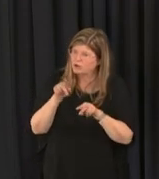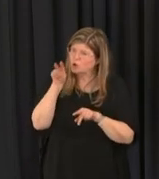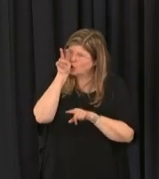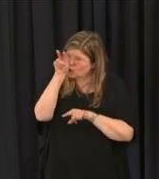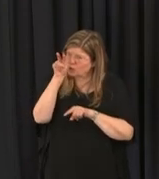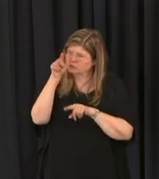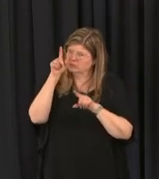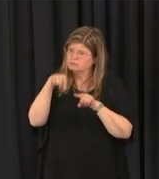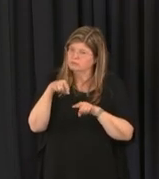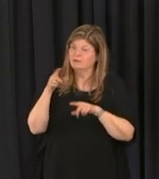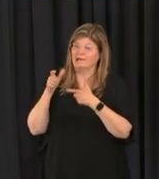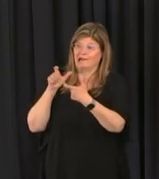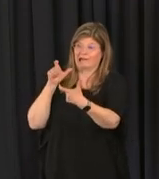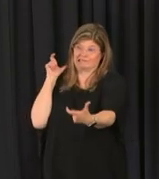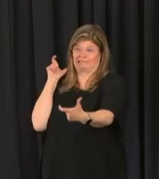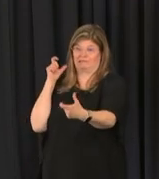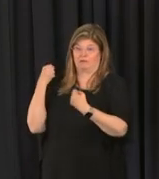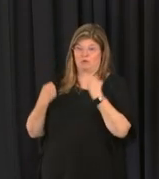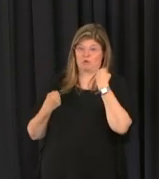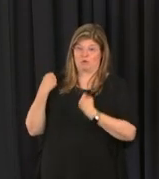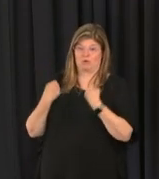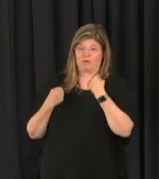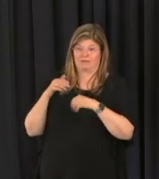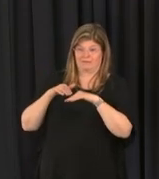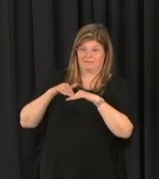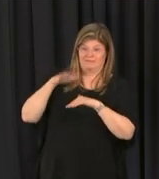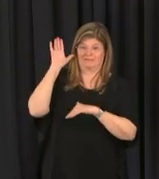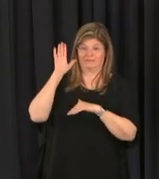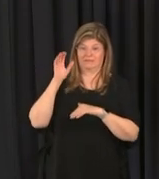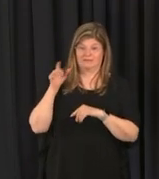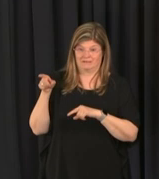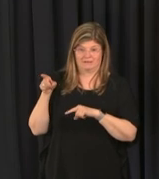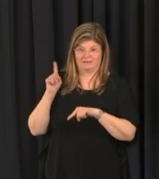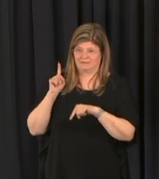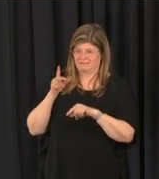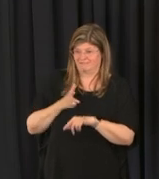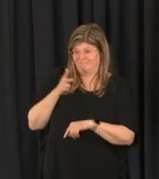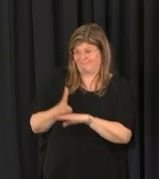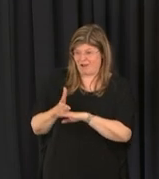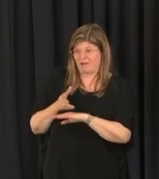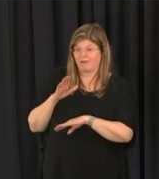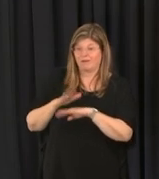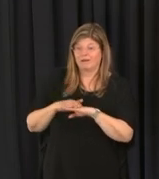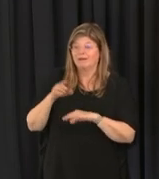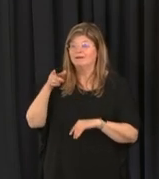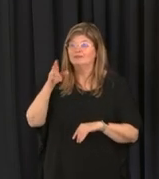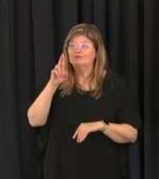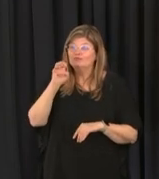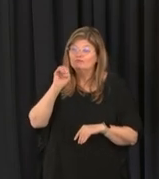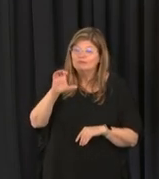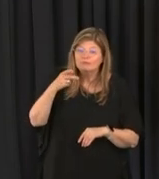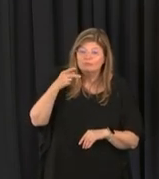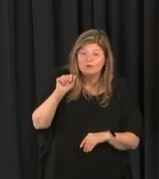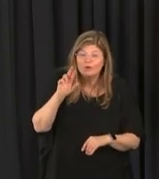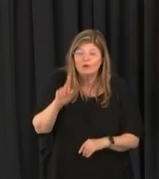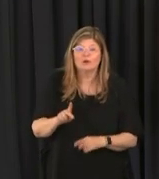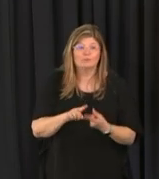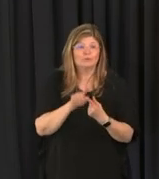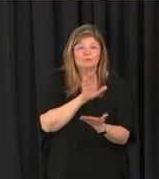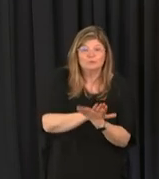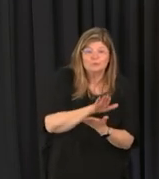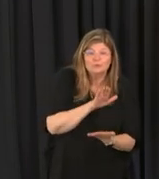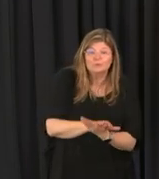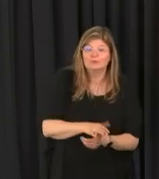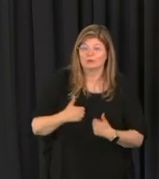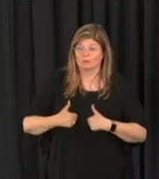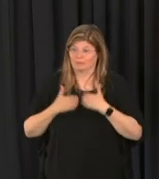park large vehicles 22 feet and over illegally parked next to recreational park, school, church, or